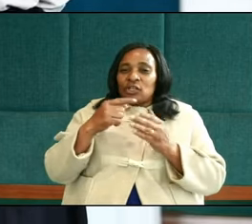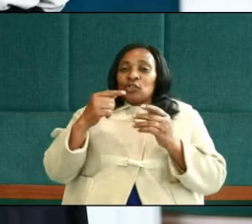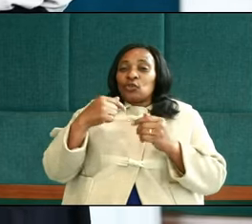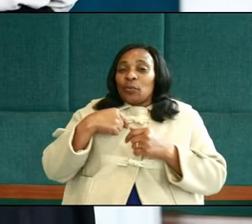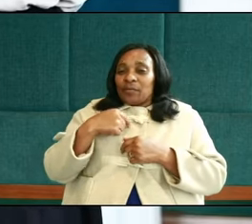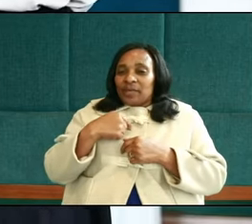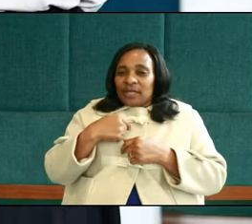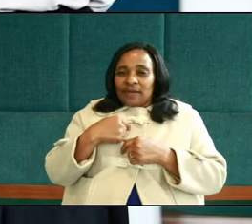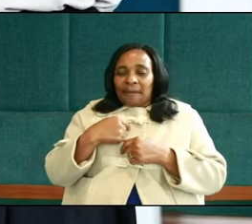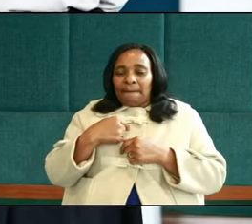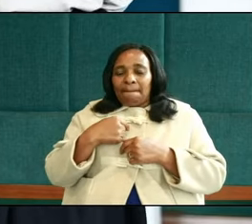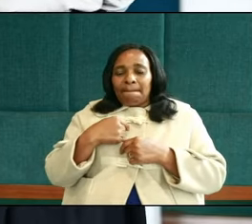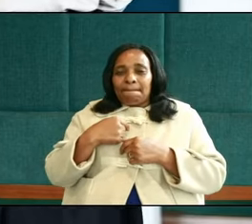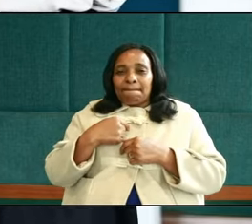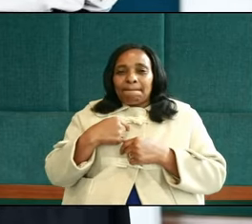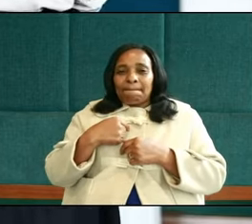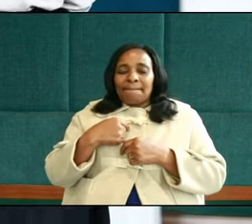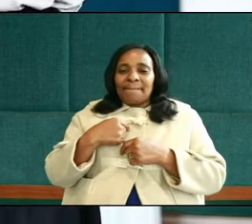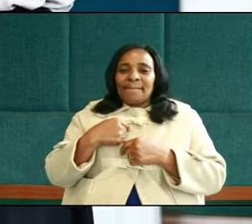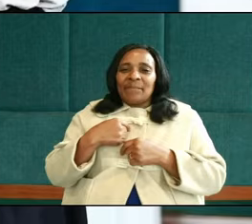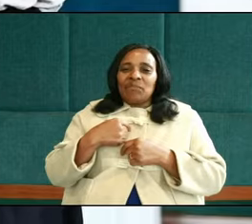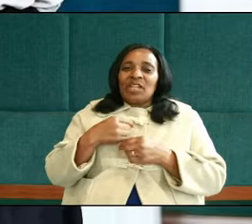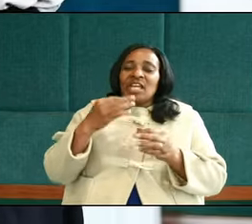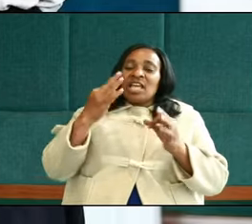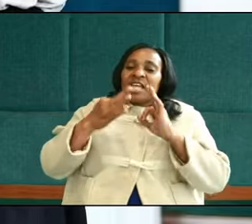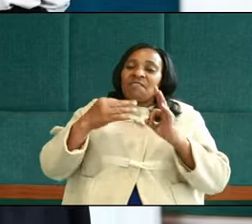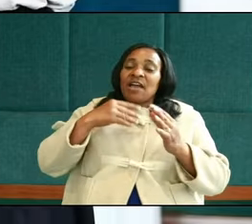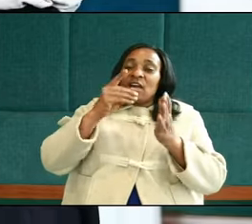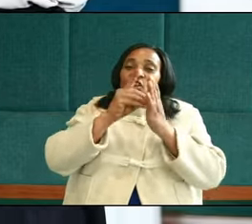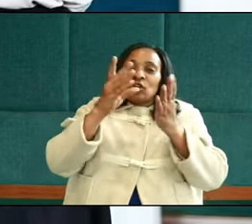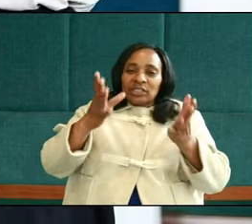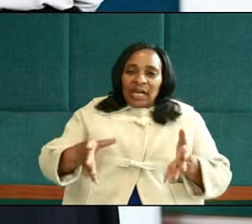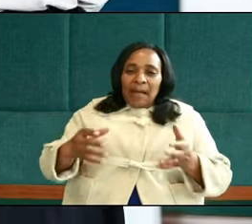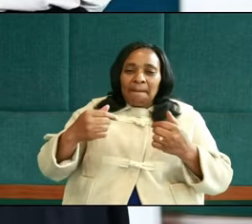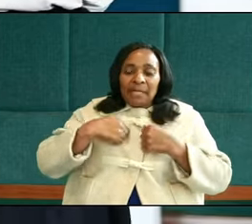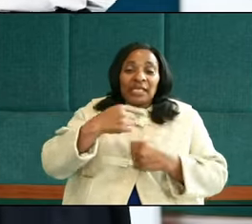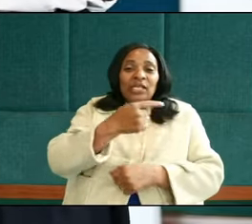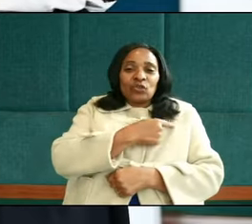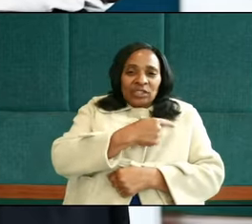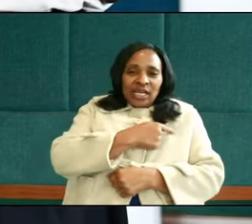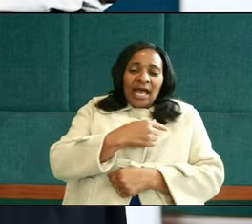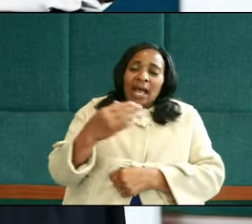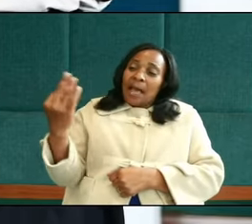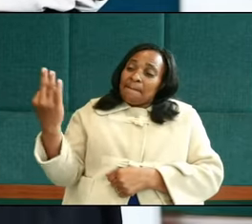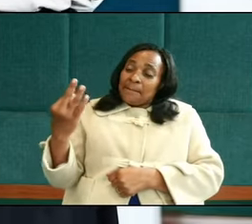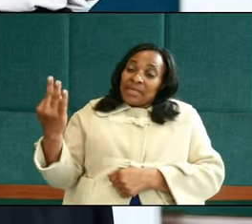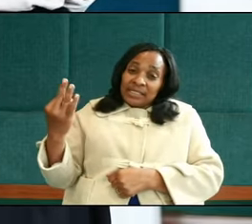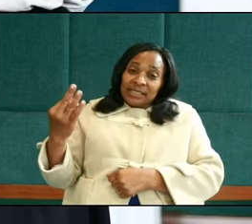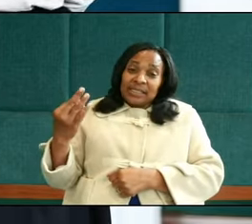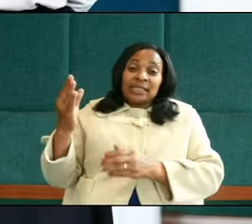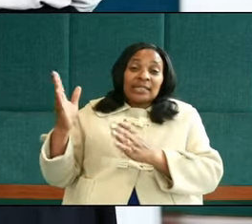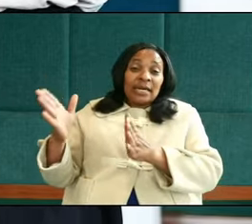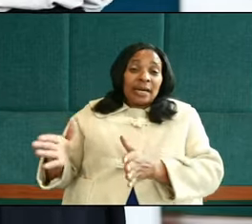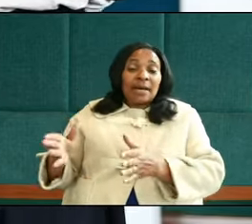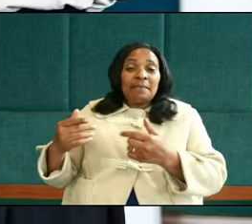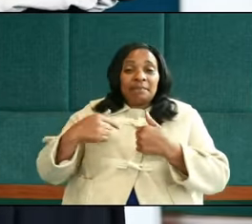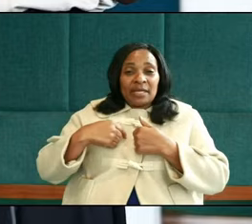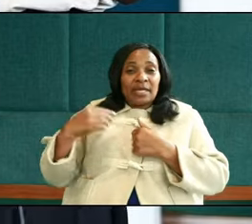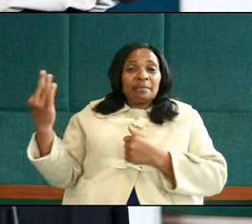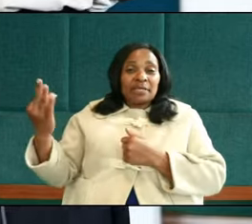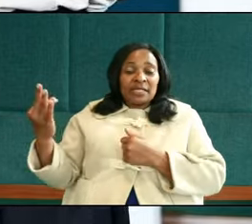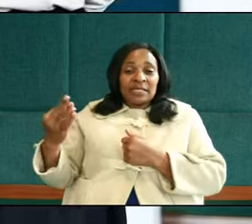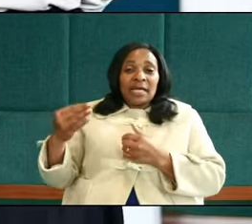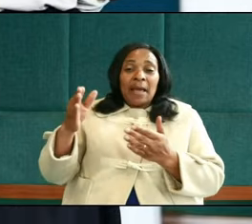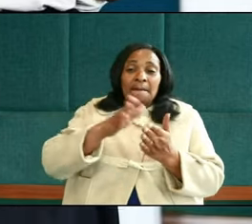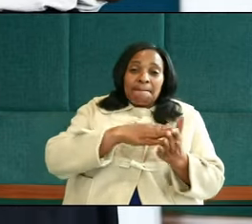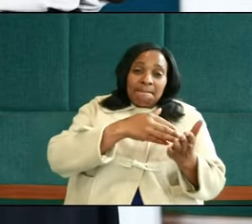me. If I'm a doctor, let me treat. A preacher, let me preach. A